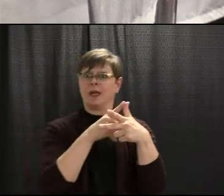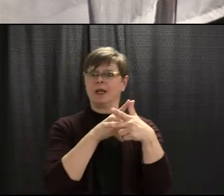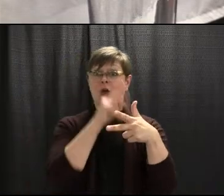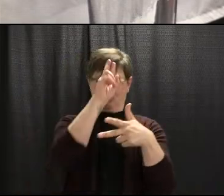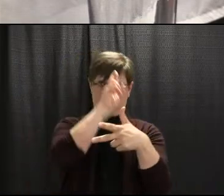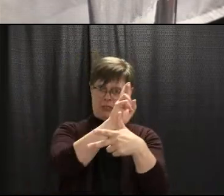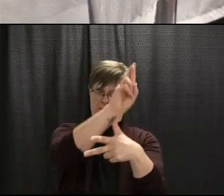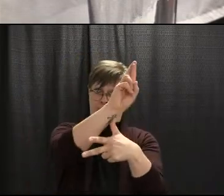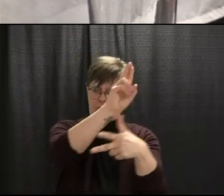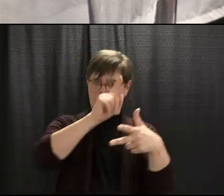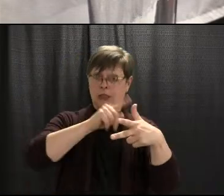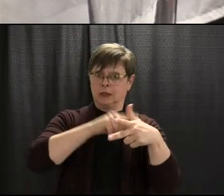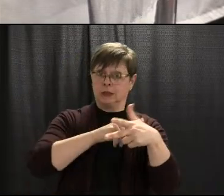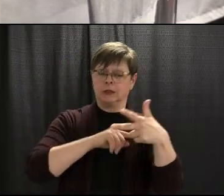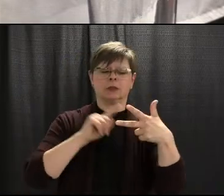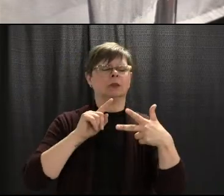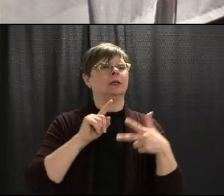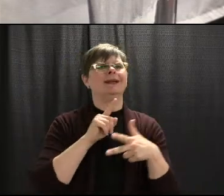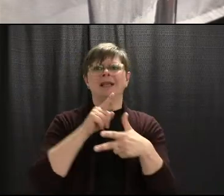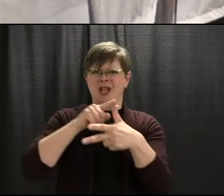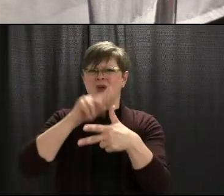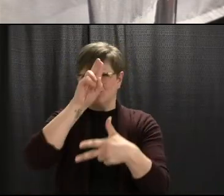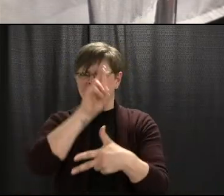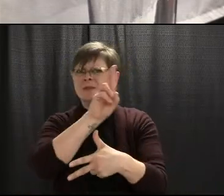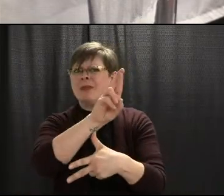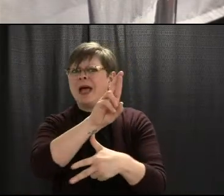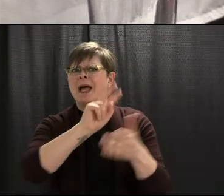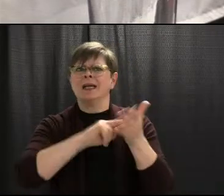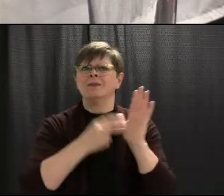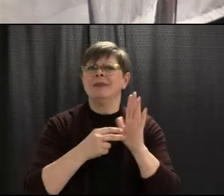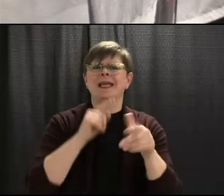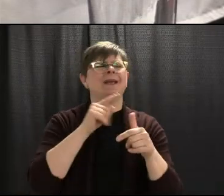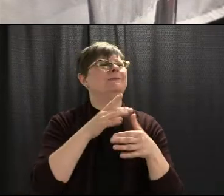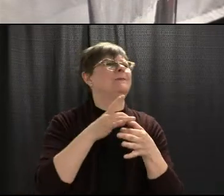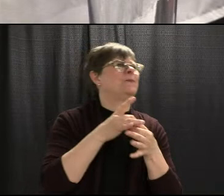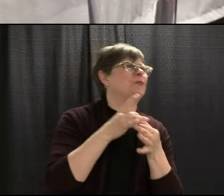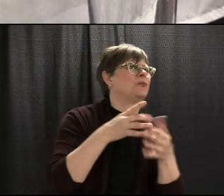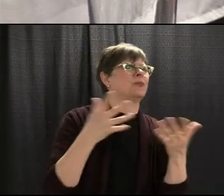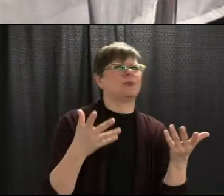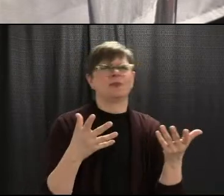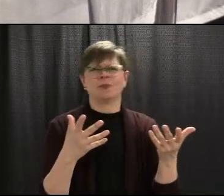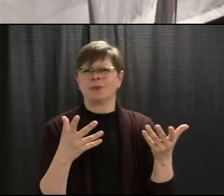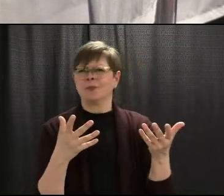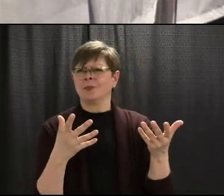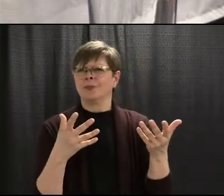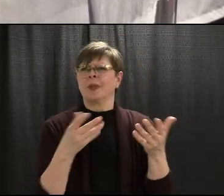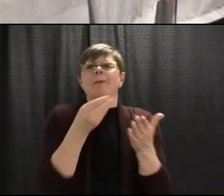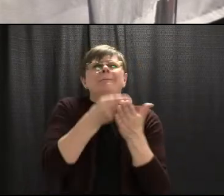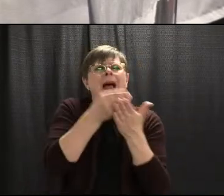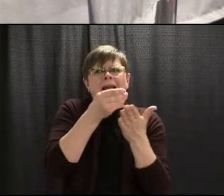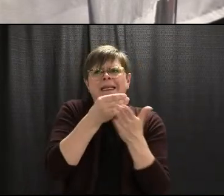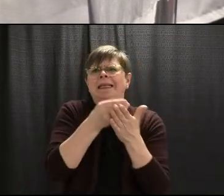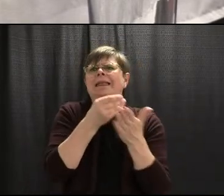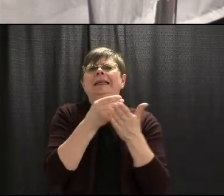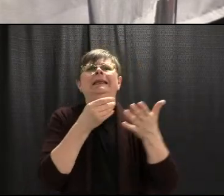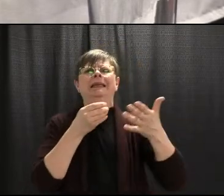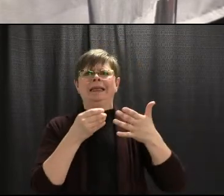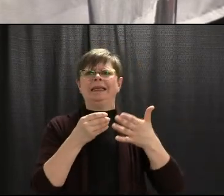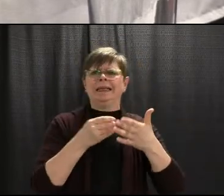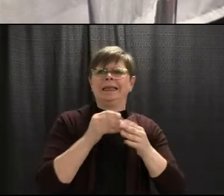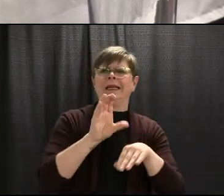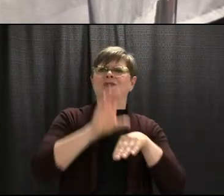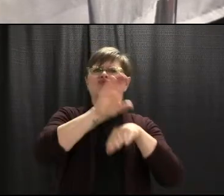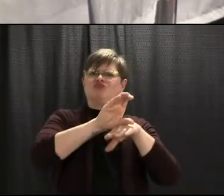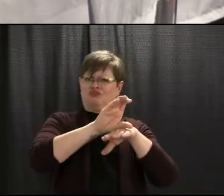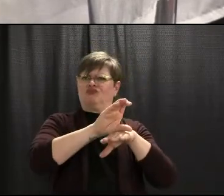and in effect that revolved around things like retention bonuses, etc. Their way that